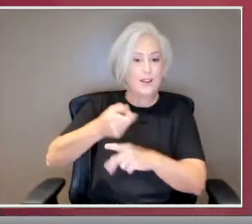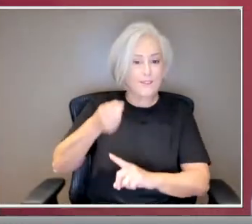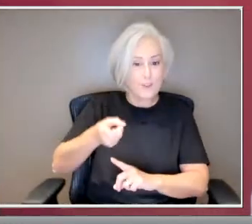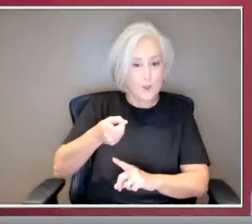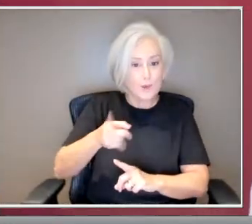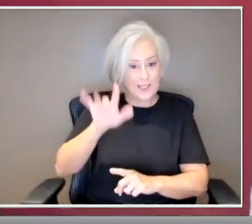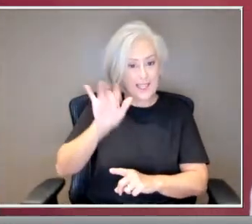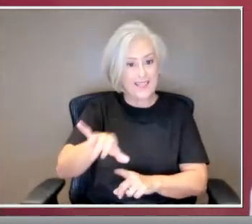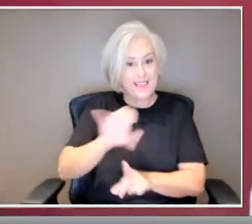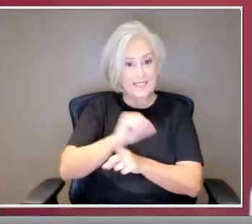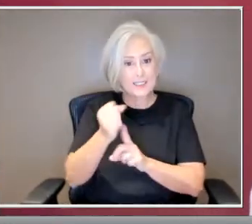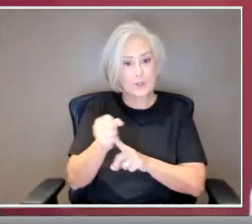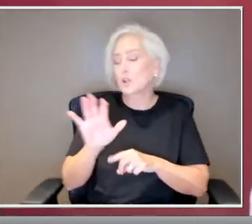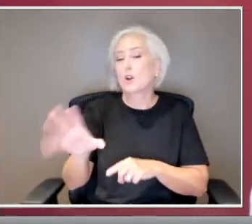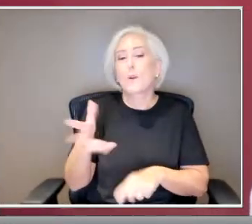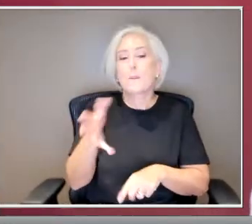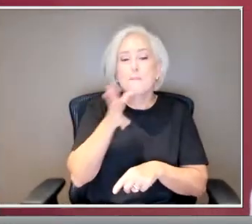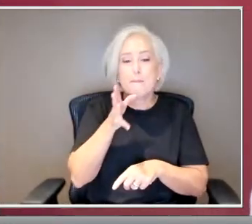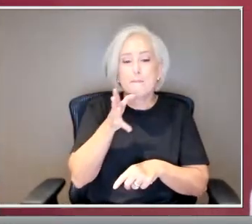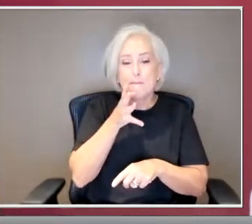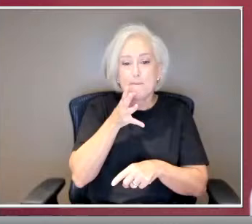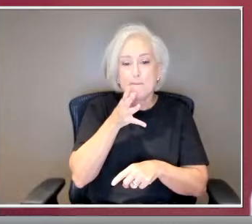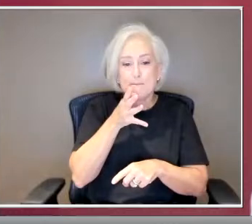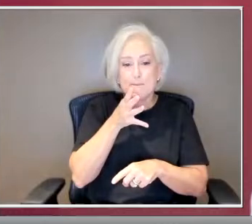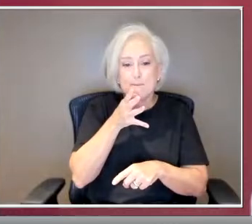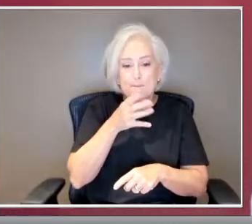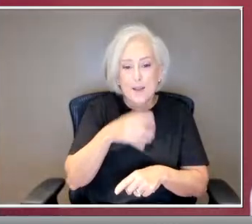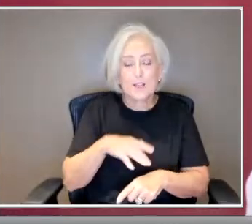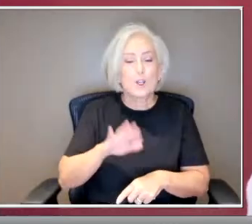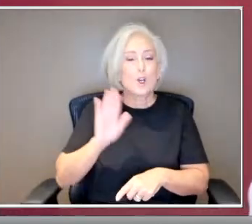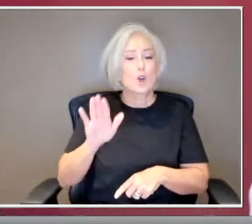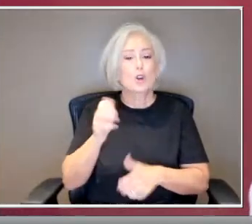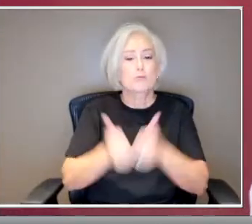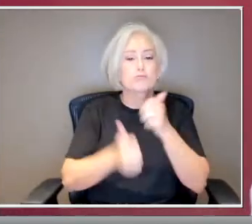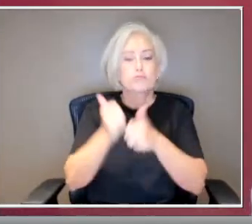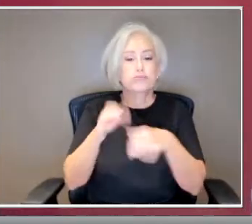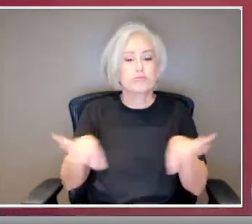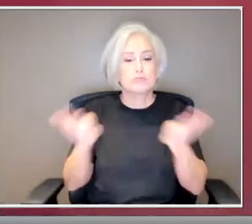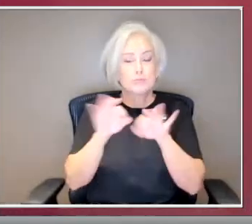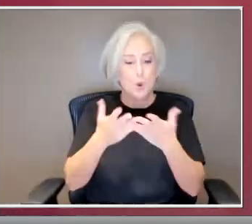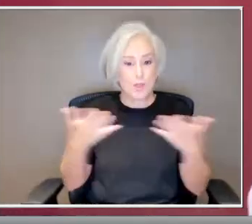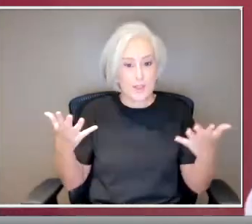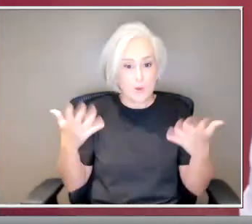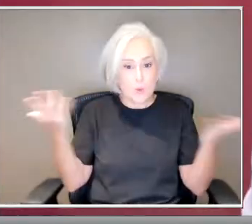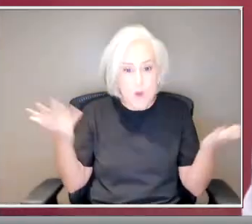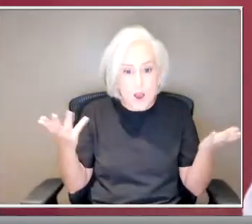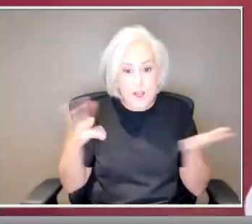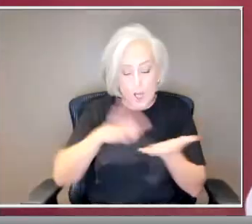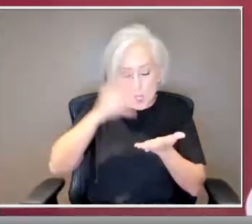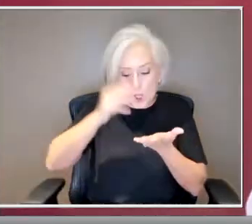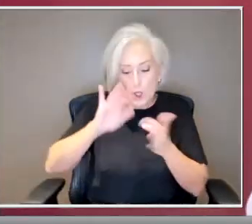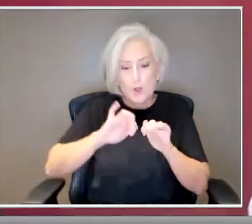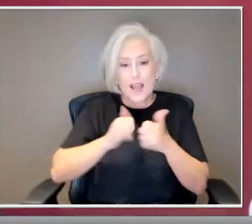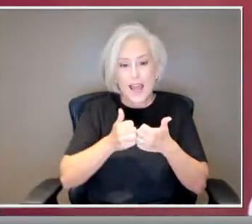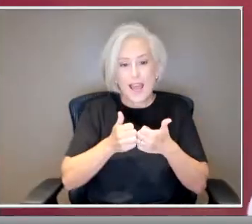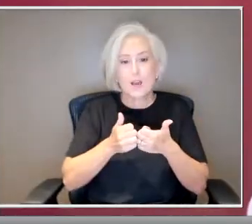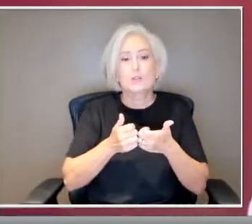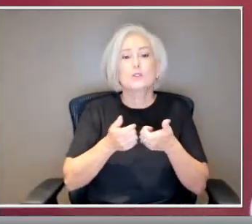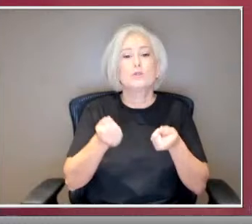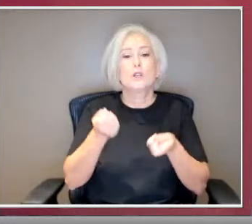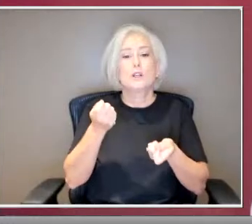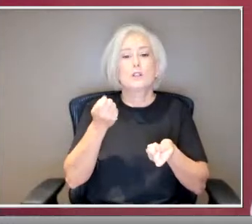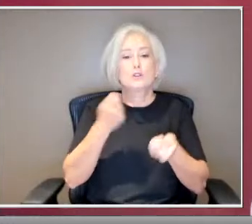mom, and she her biggest task would be learning how to change like the driveline dressing, which is a